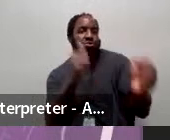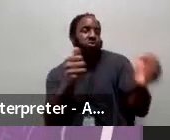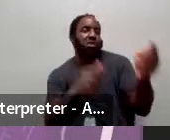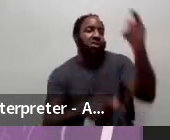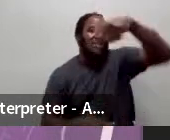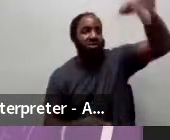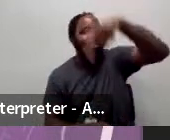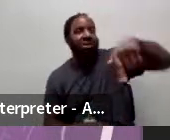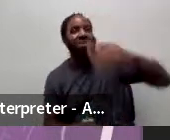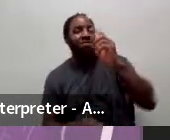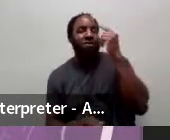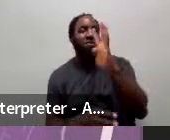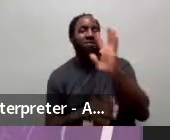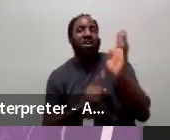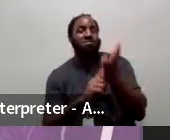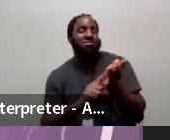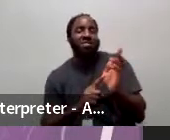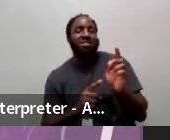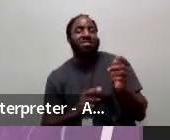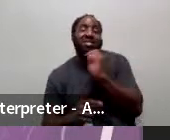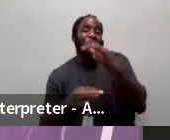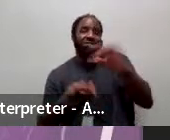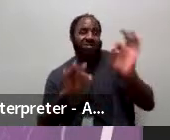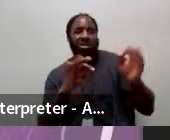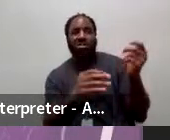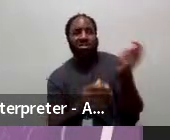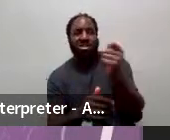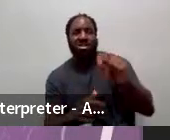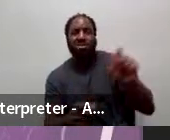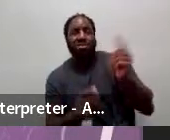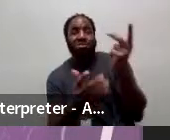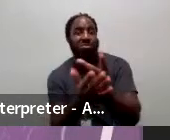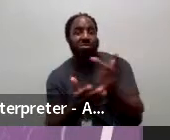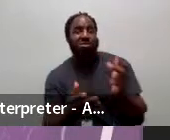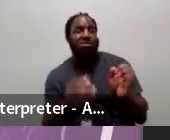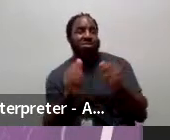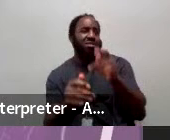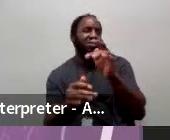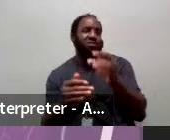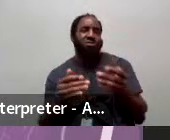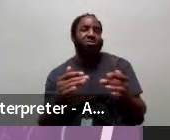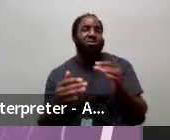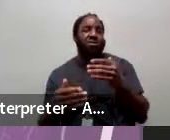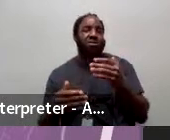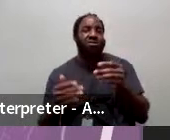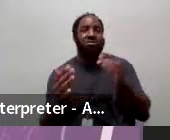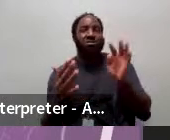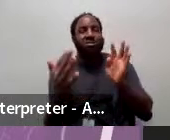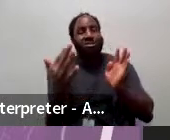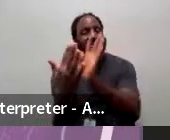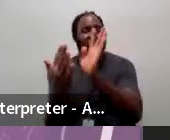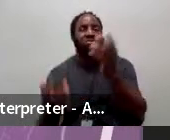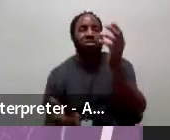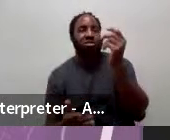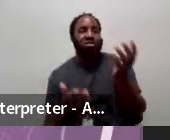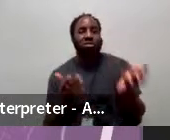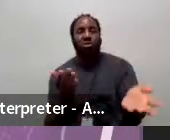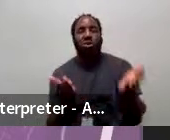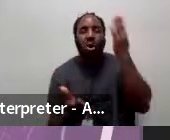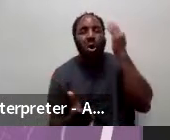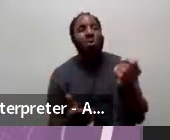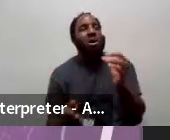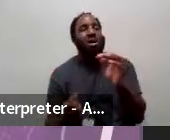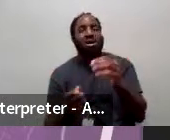parking space. Can you please elaborate more about the zoning change and why on the south side it's being changed and possibly threatening our current